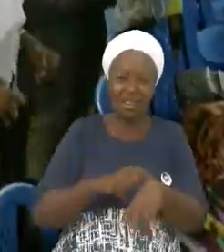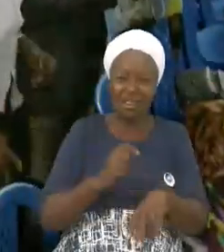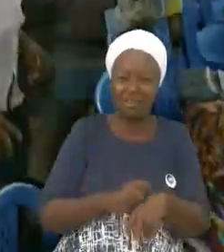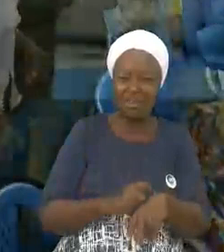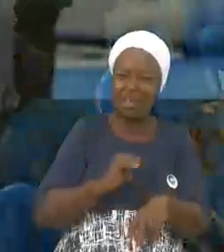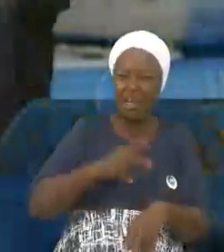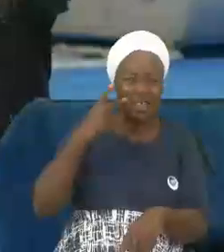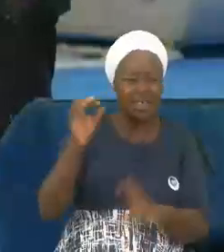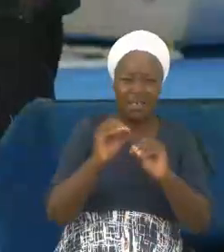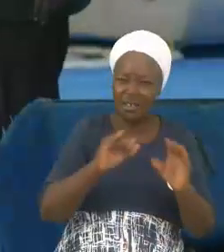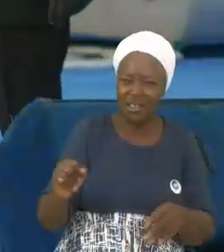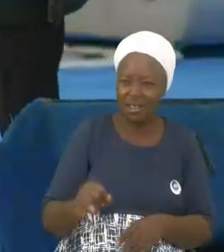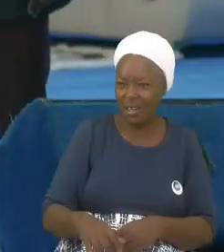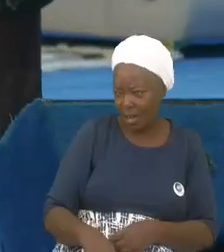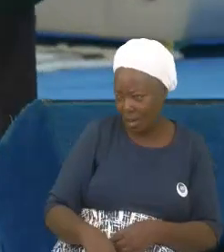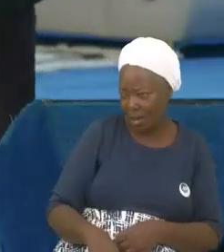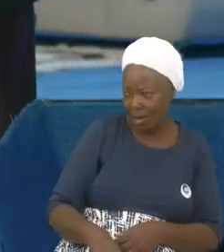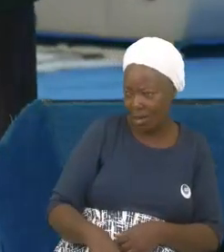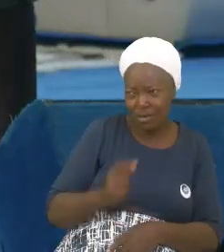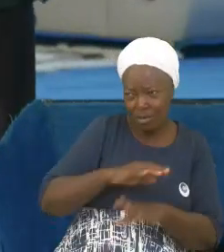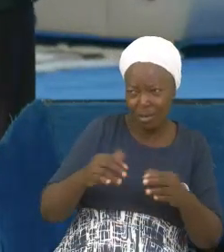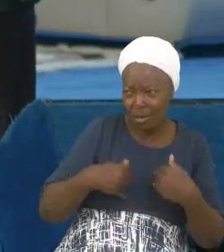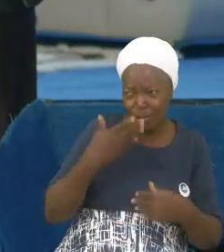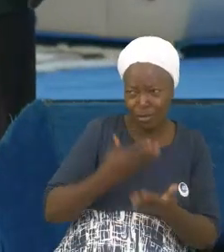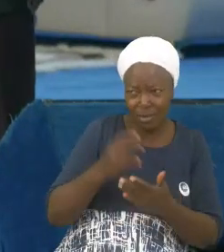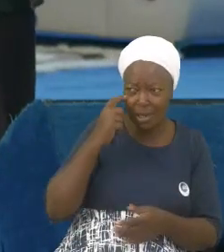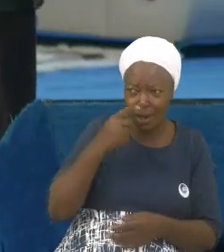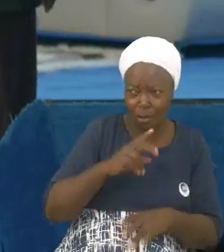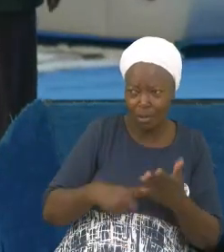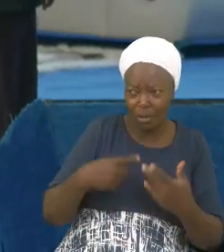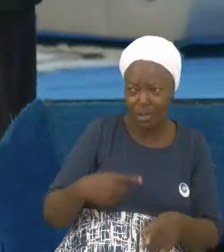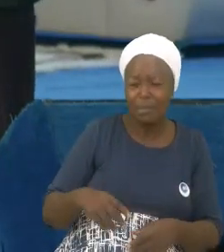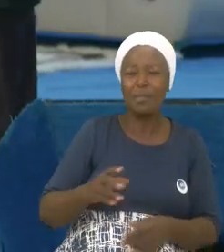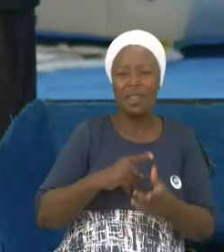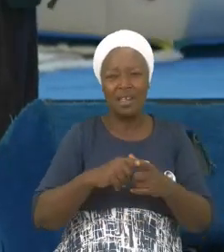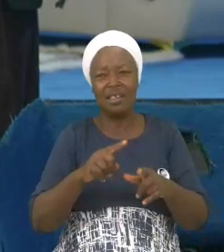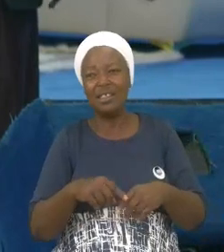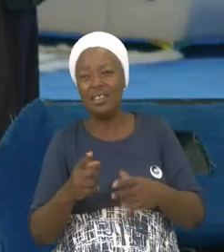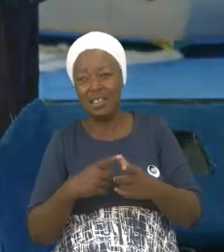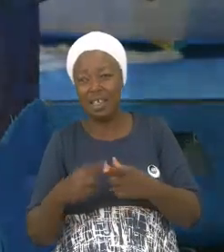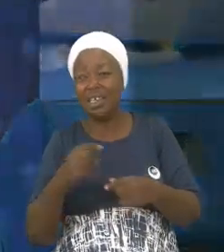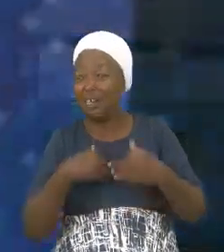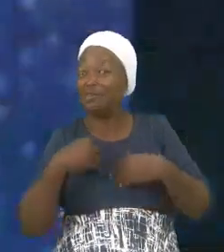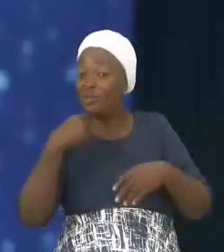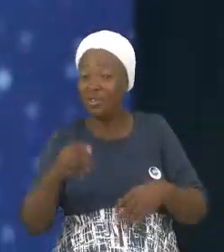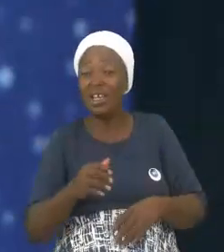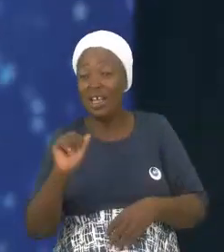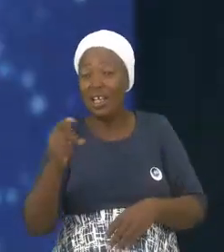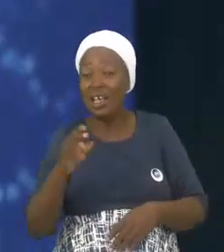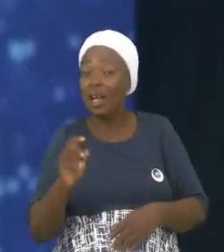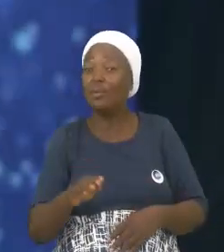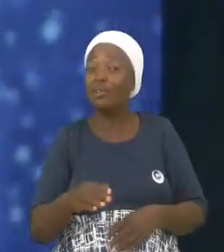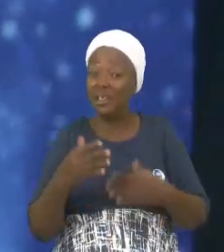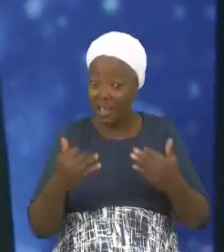see nothing. What kind of eye do you have? I told Ahab already, there'll be showers, abundance of